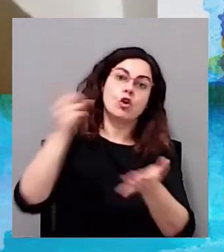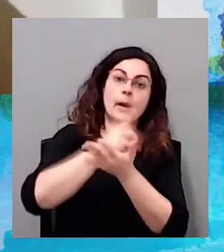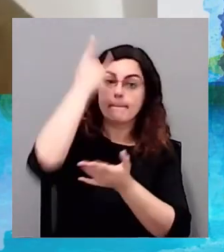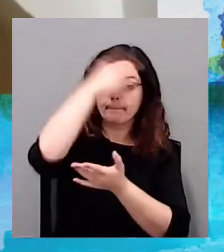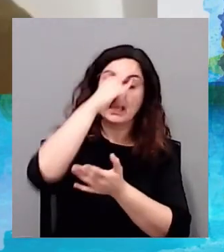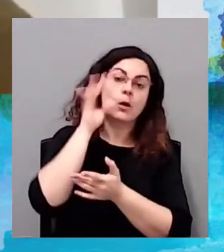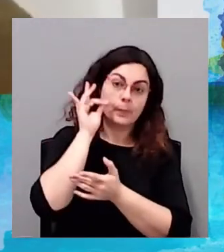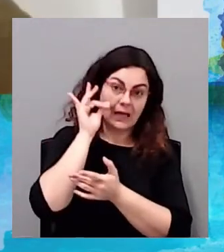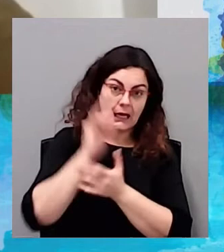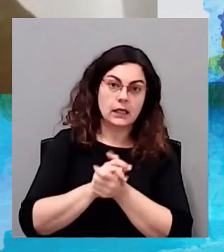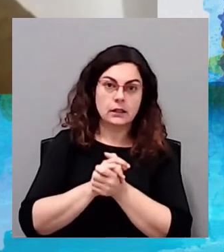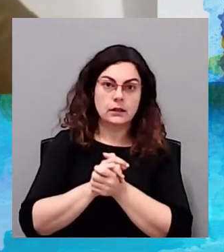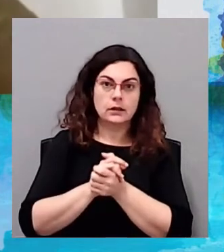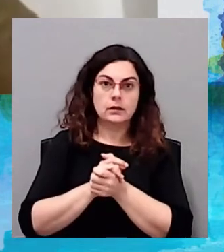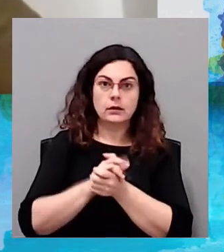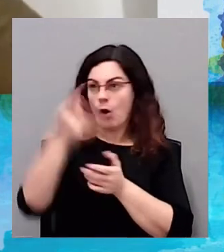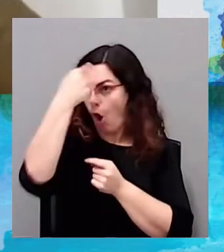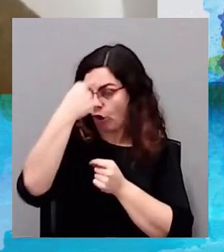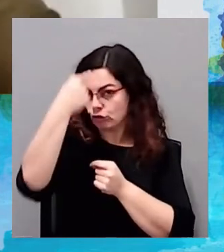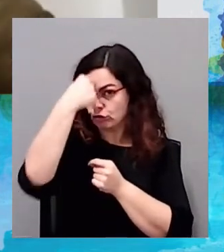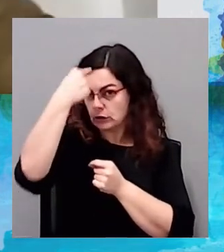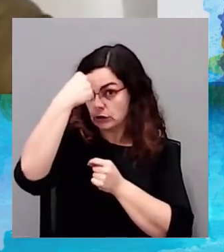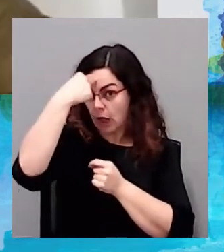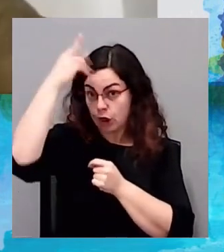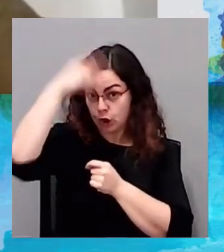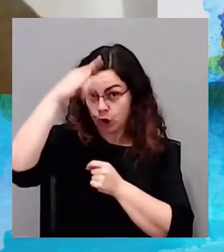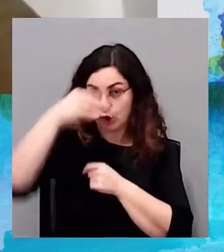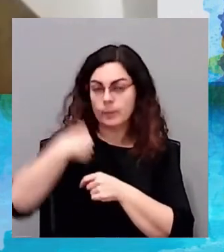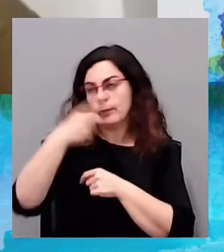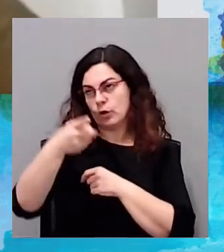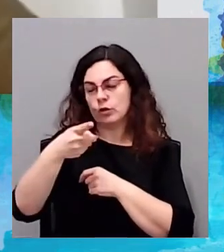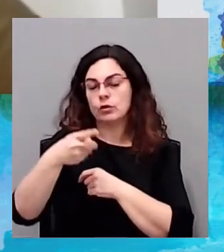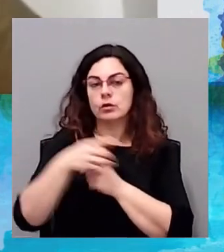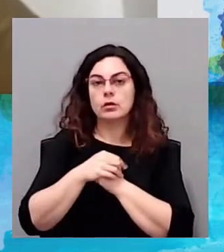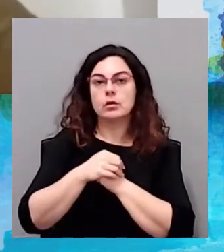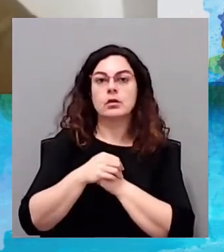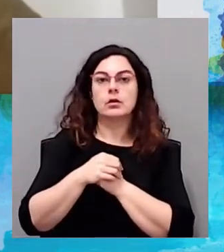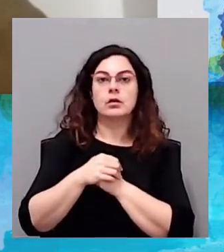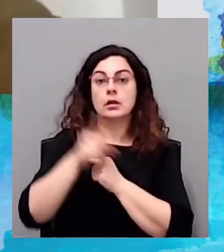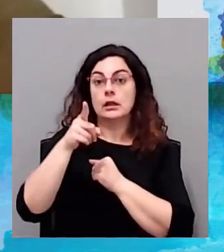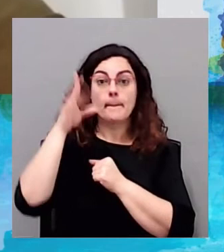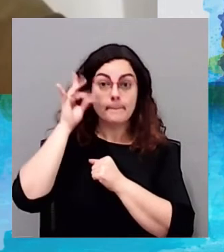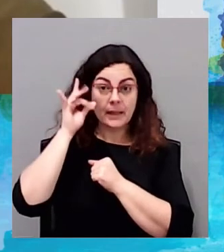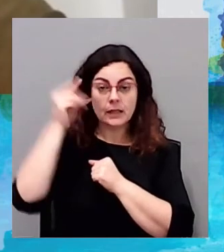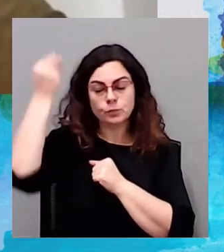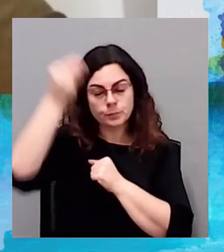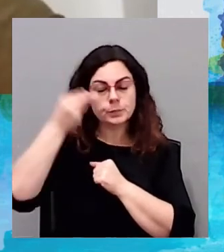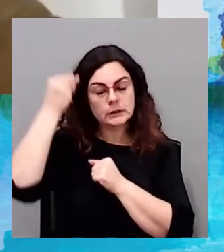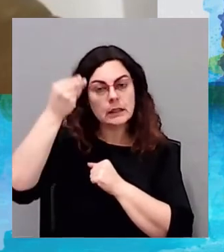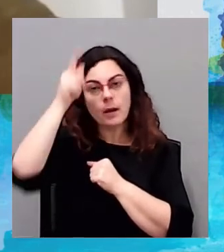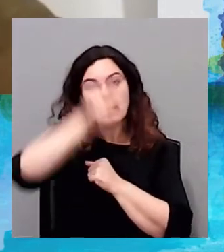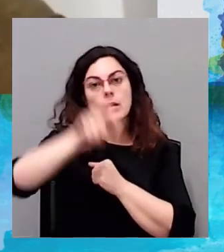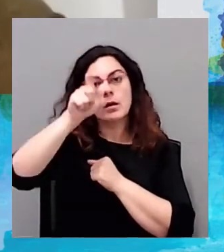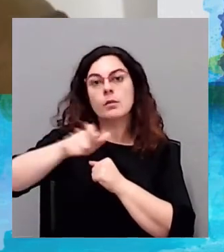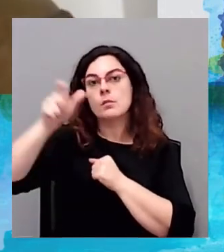And then we have the description of the bull, of Picasso's bull. And we thought